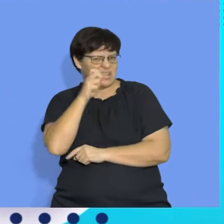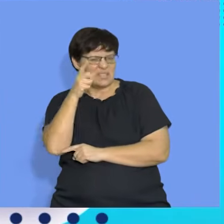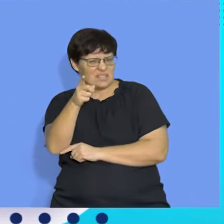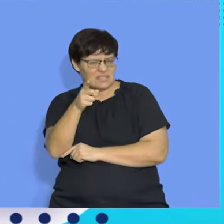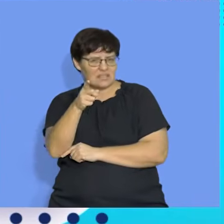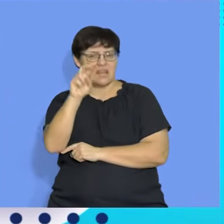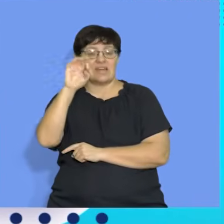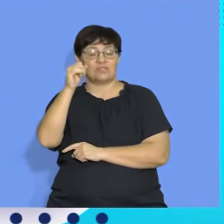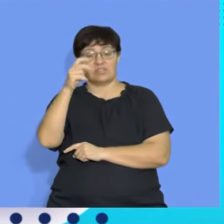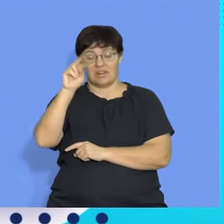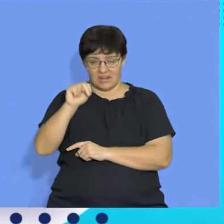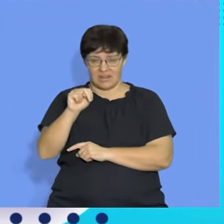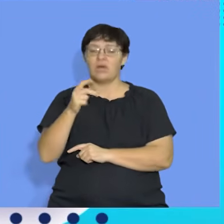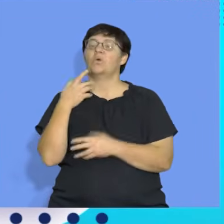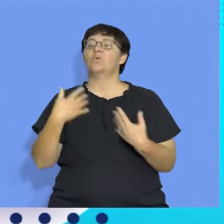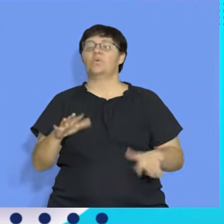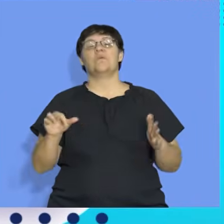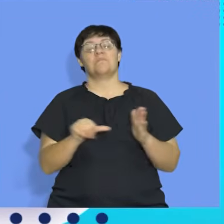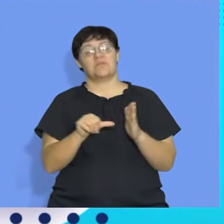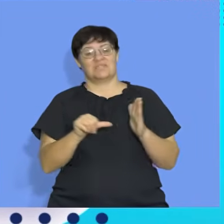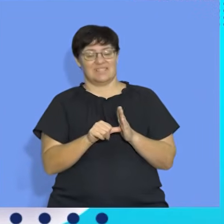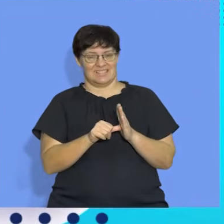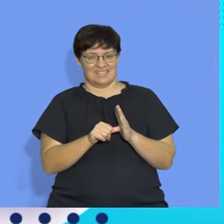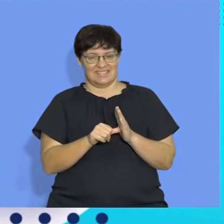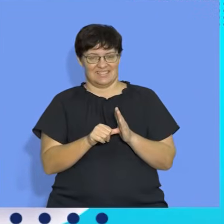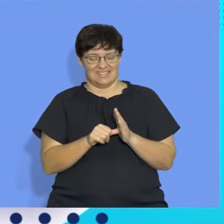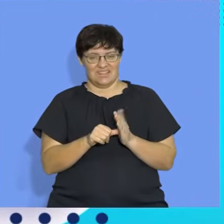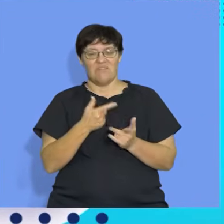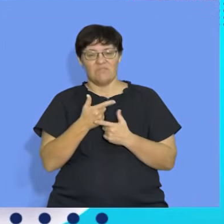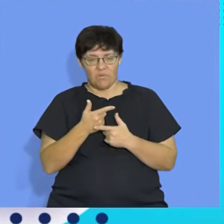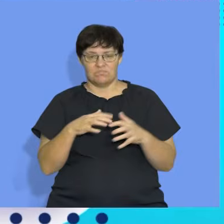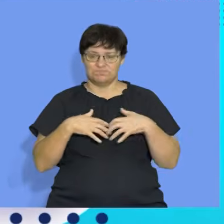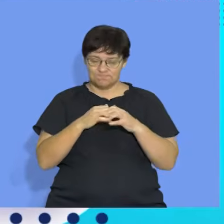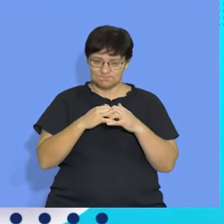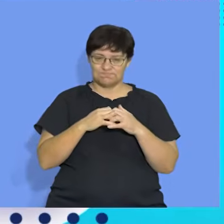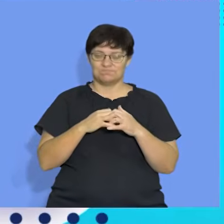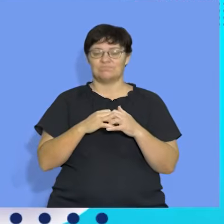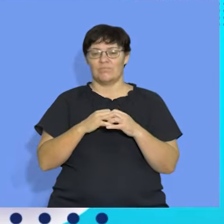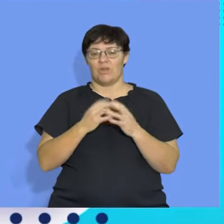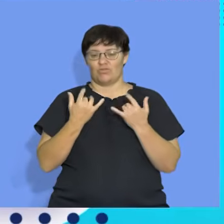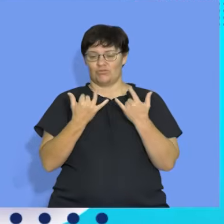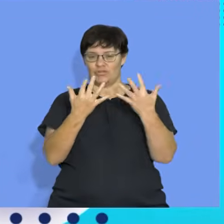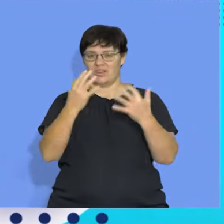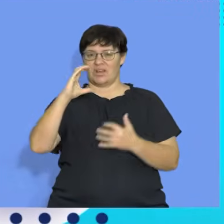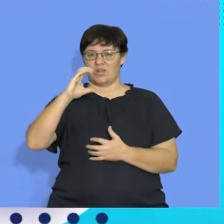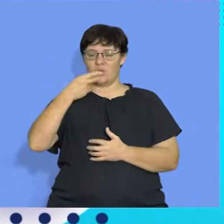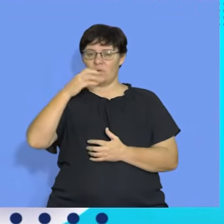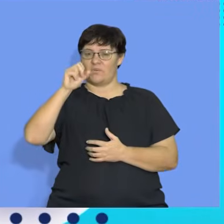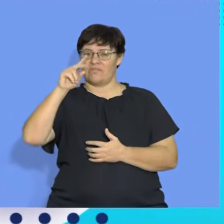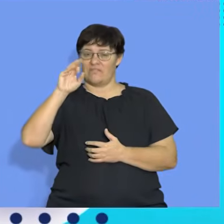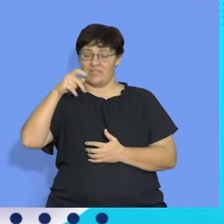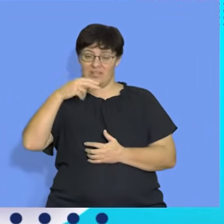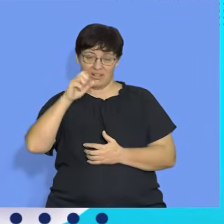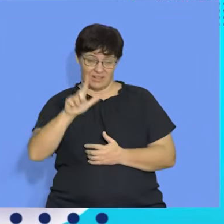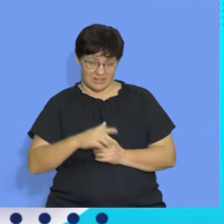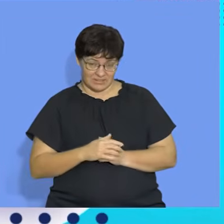Because nitrogen is a really important, right, element for the making of chlorophyll. So plants need to be able to use